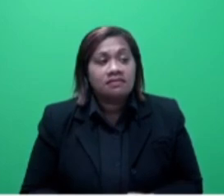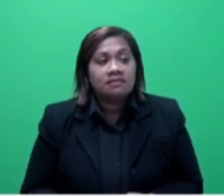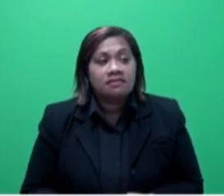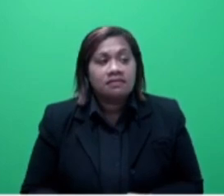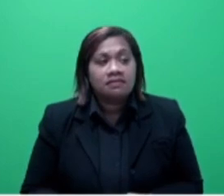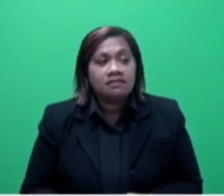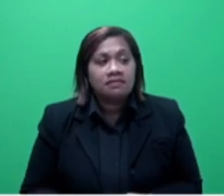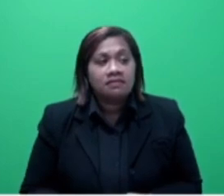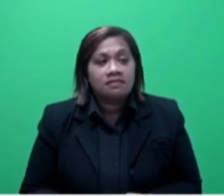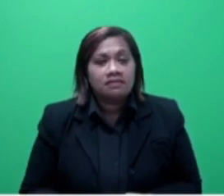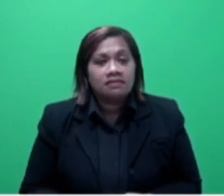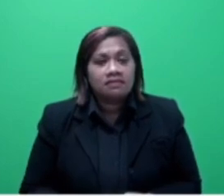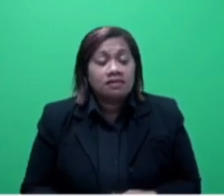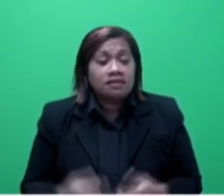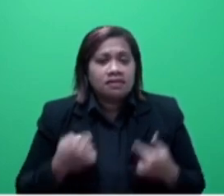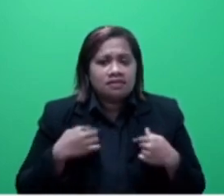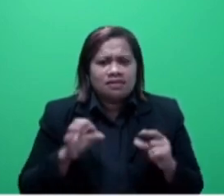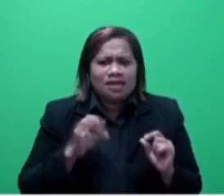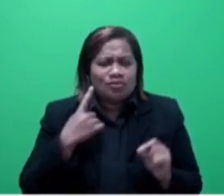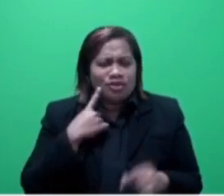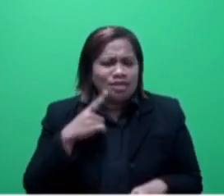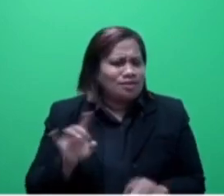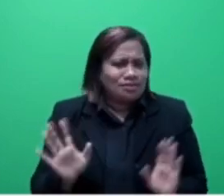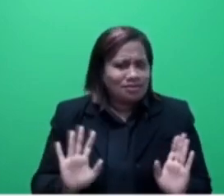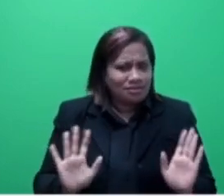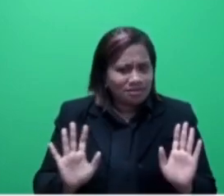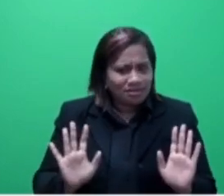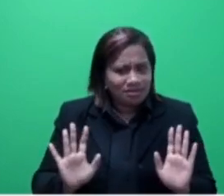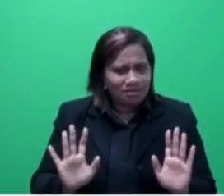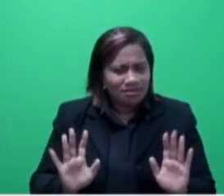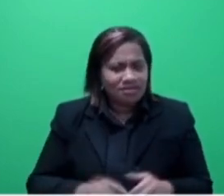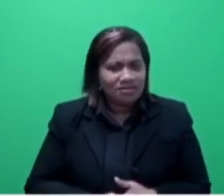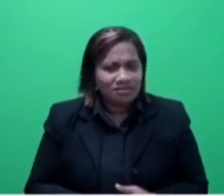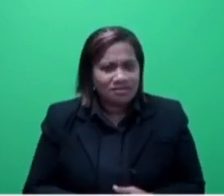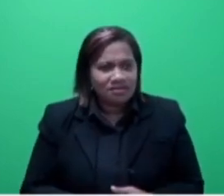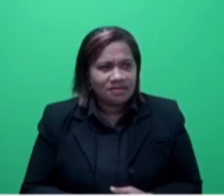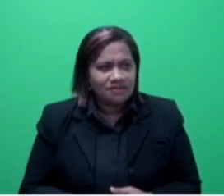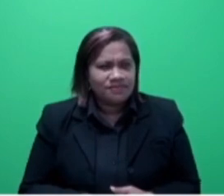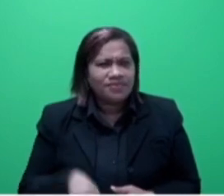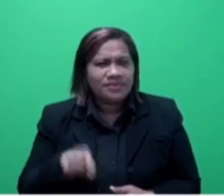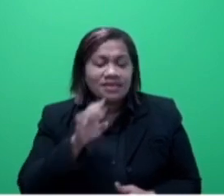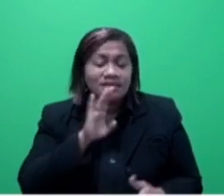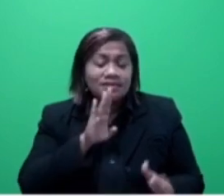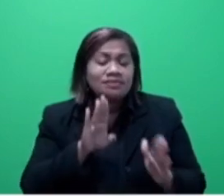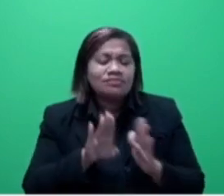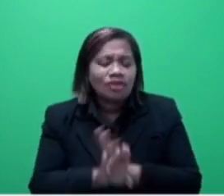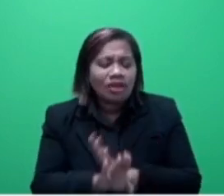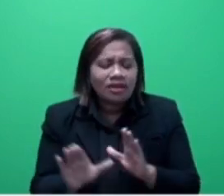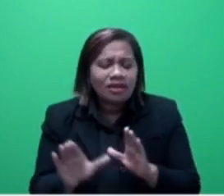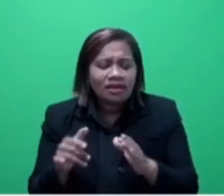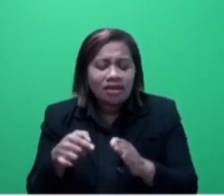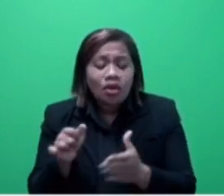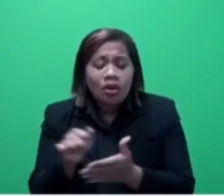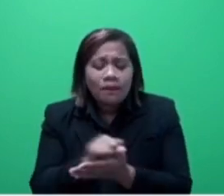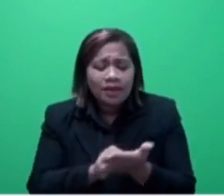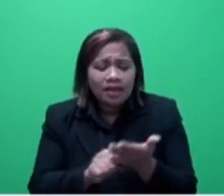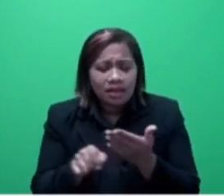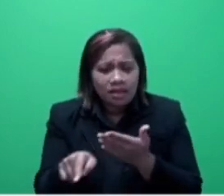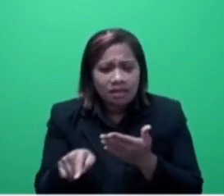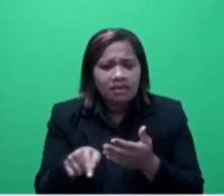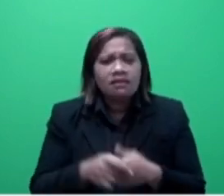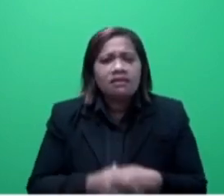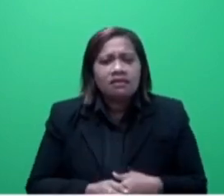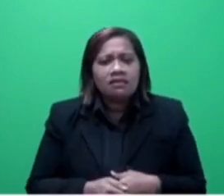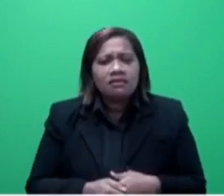I'm not ignorant of anything. I'm not ignorant of anything. It's a private entity that's actually buying these